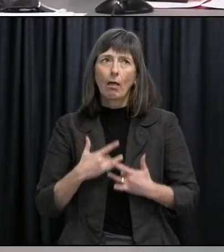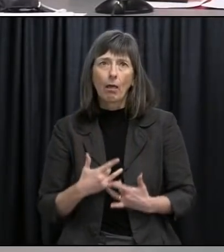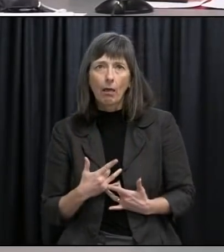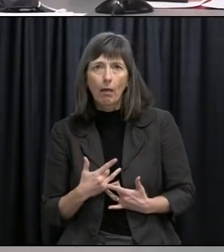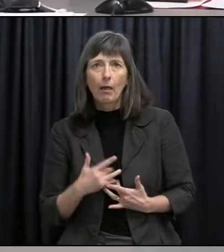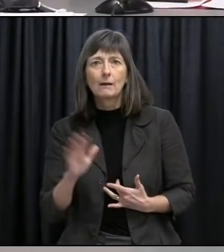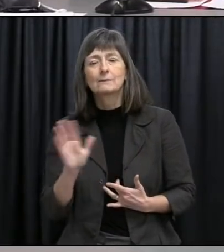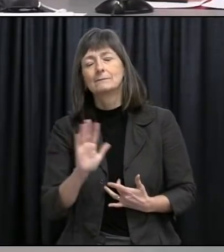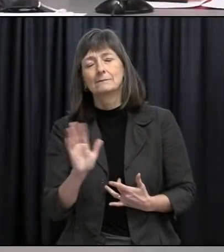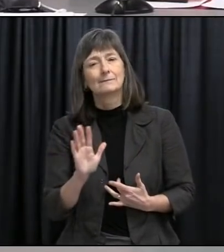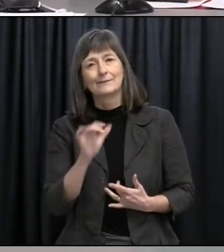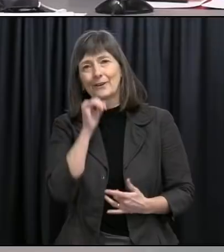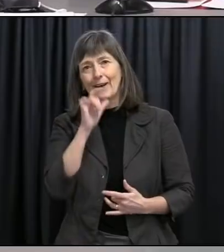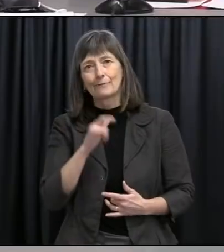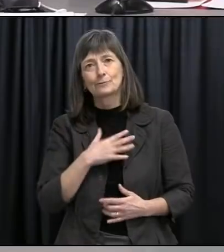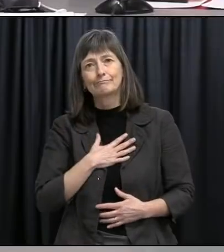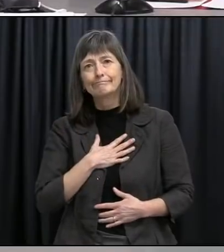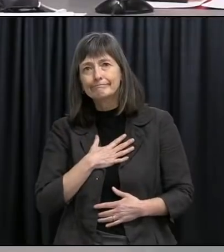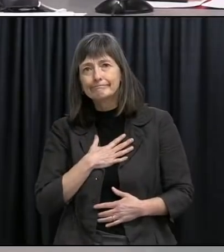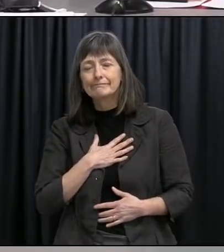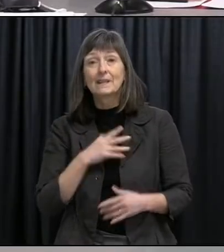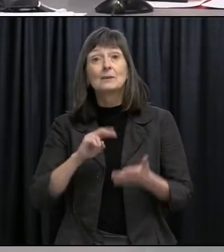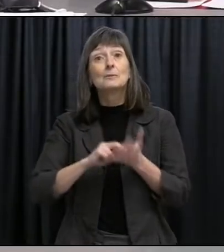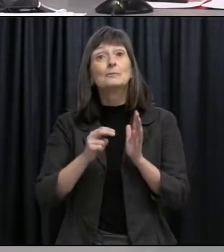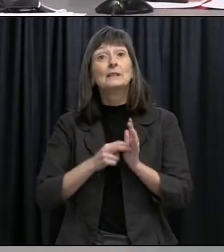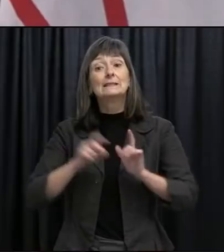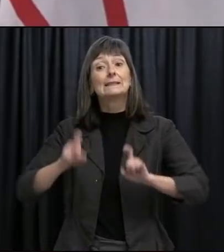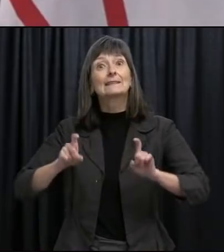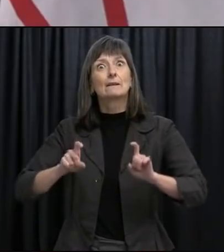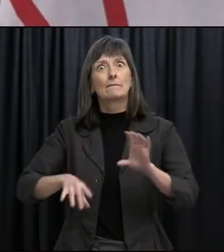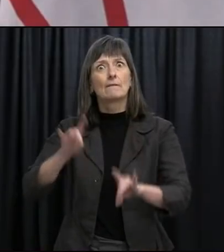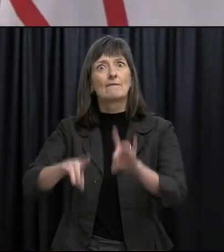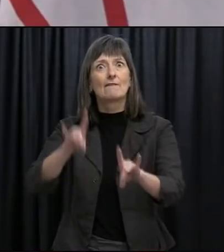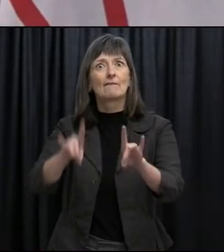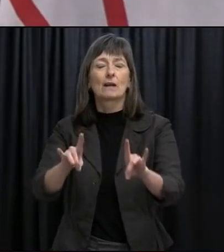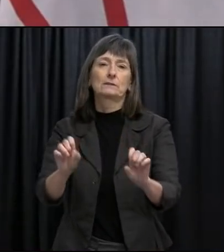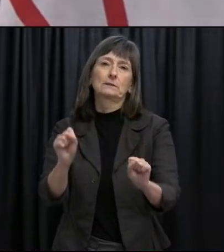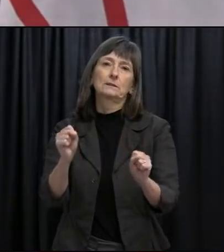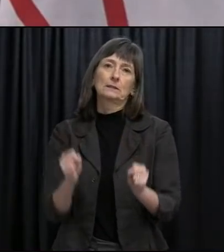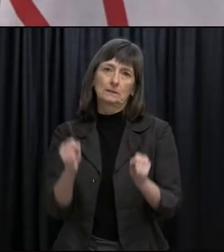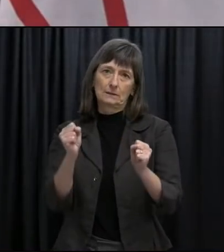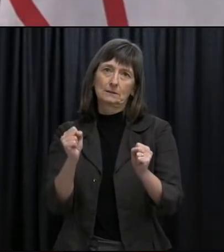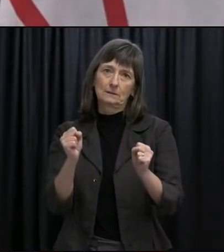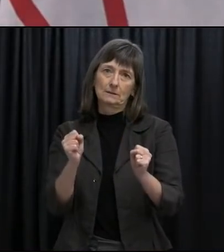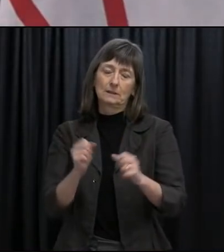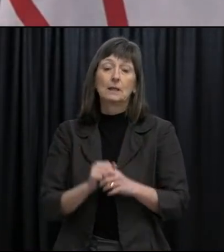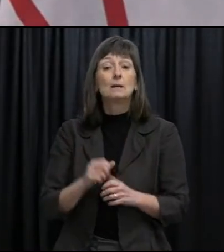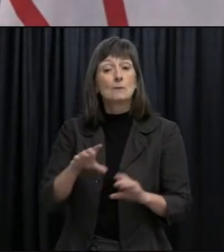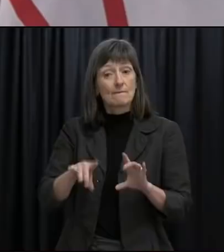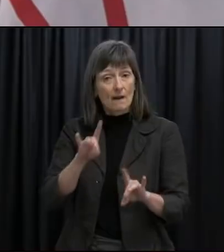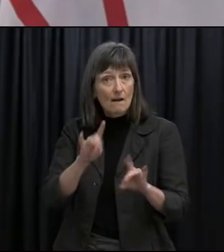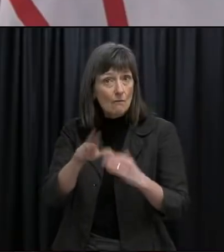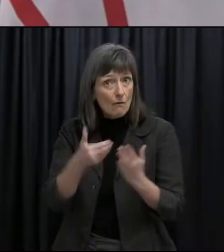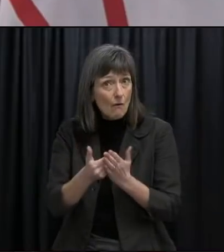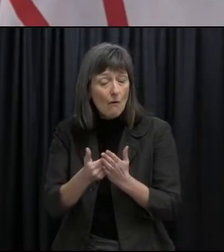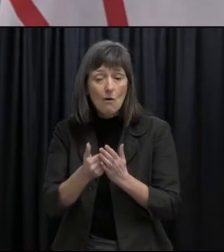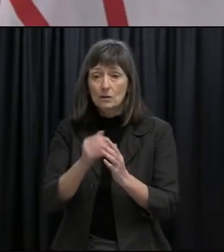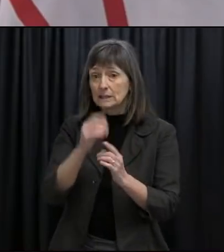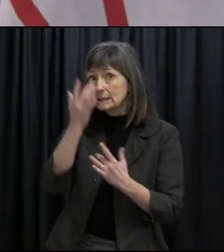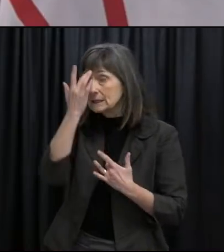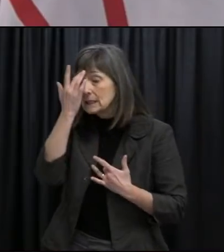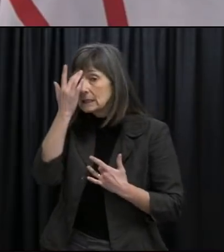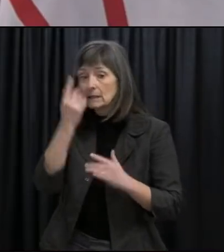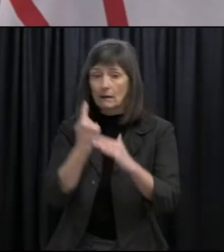see numbers go up like this. It means that the testing is working. We are finding and identifying the virus, we are isolating it